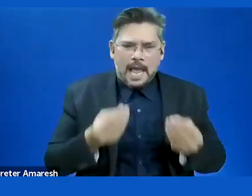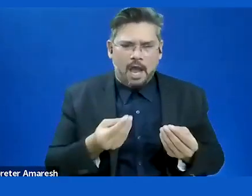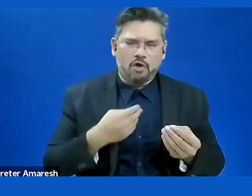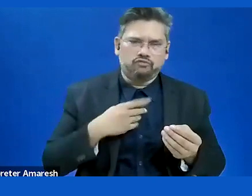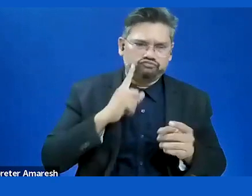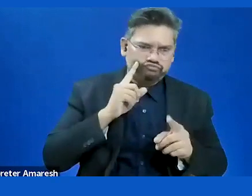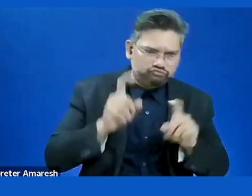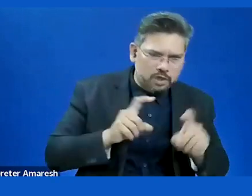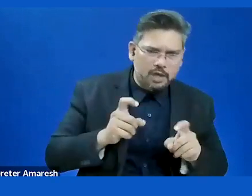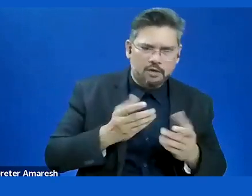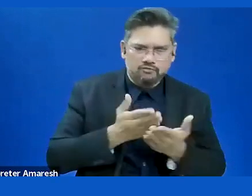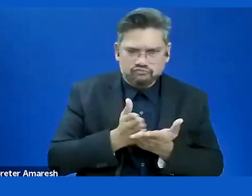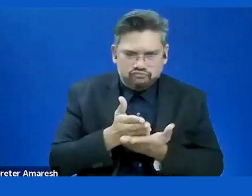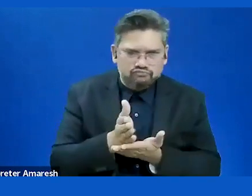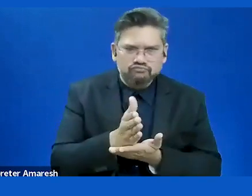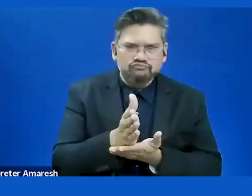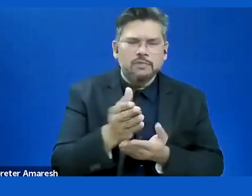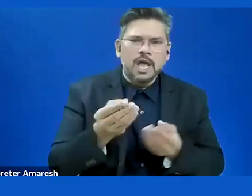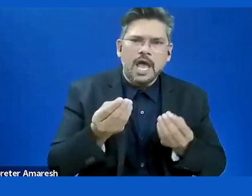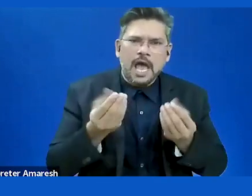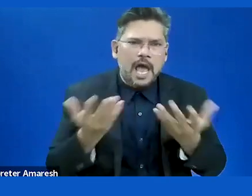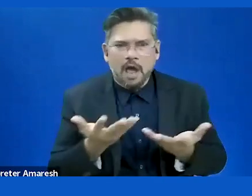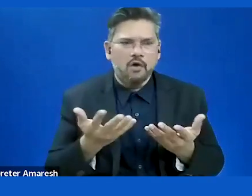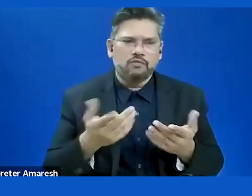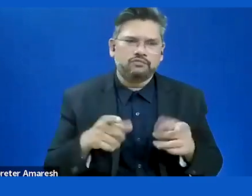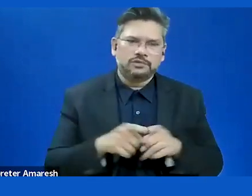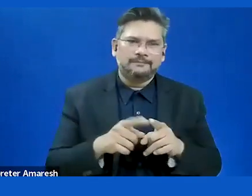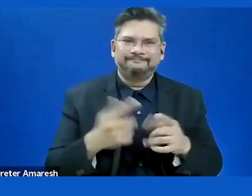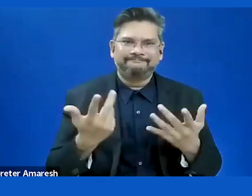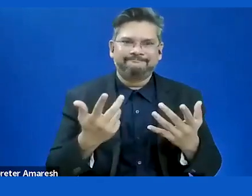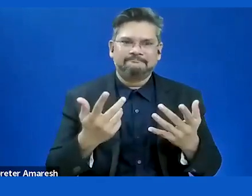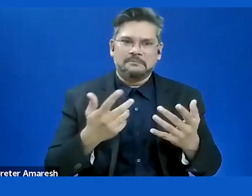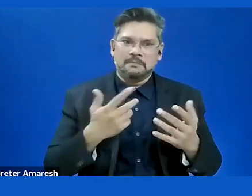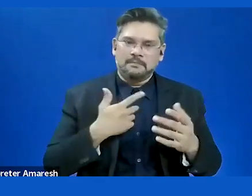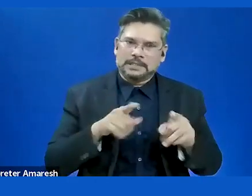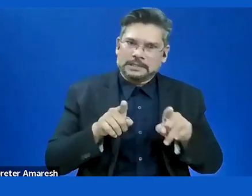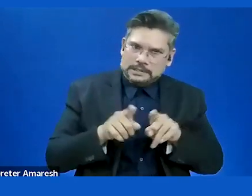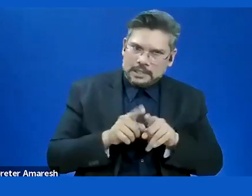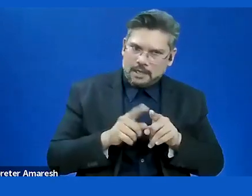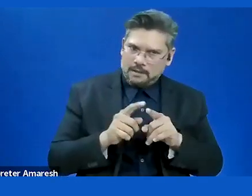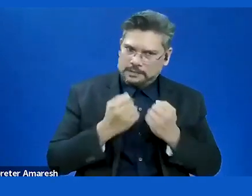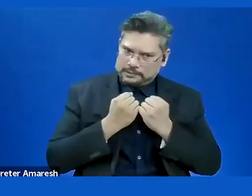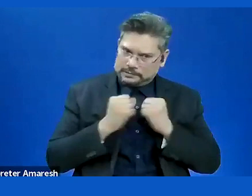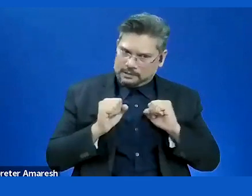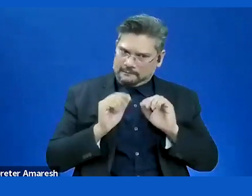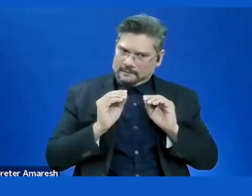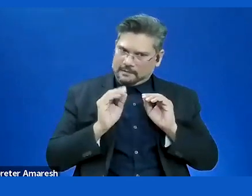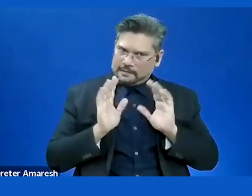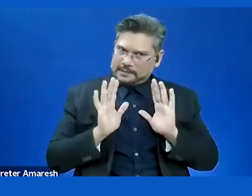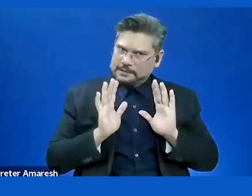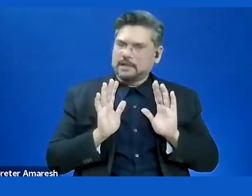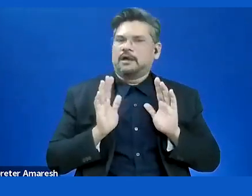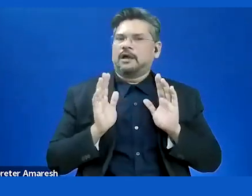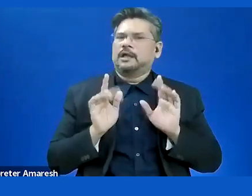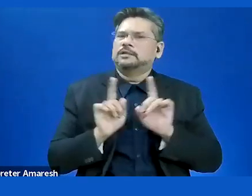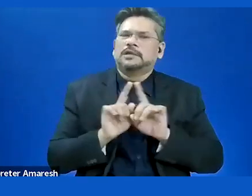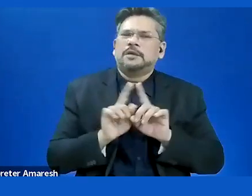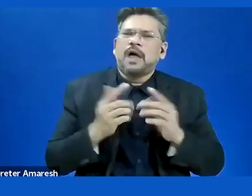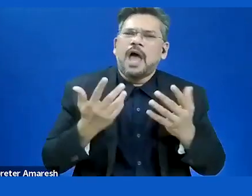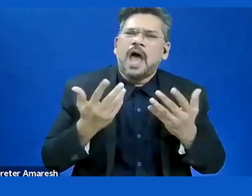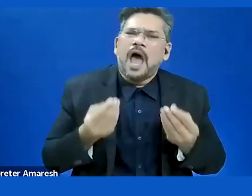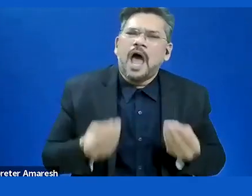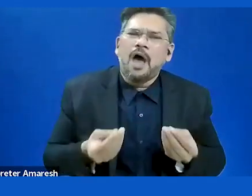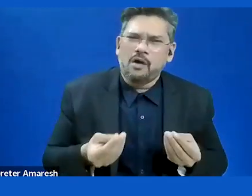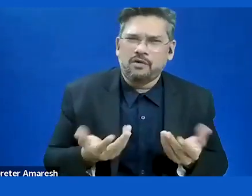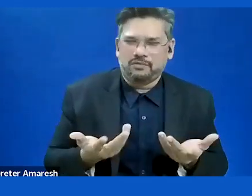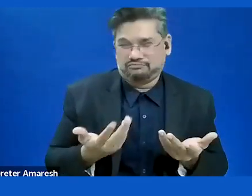for innovation, but still be careful so that we don't forget the accessibility piece of that? How do we, I know this is probably impossible question,